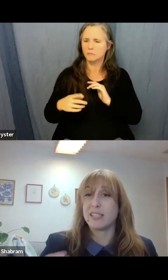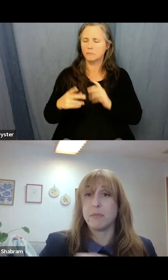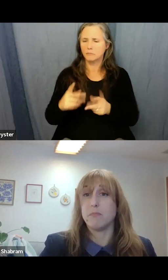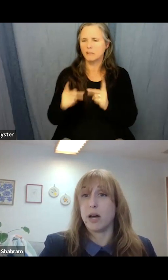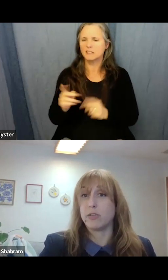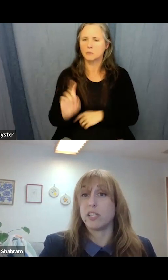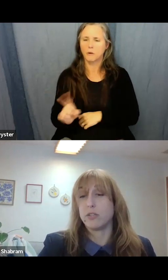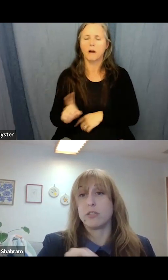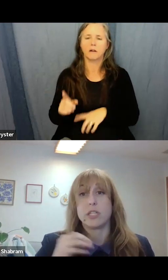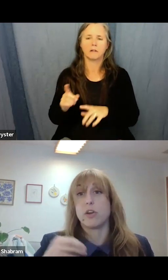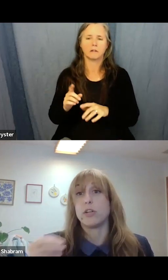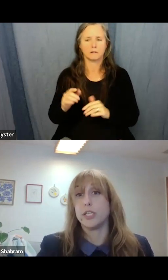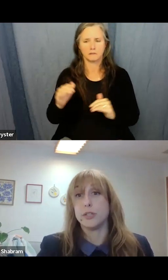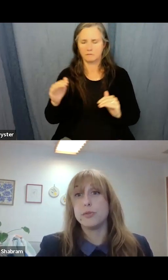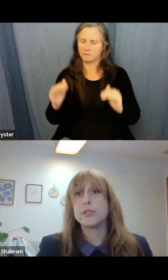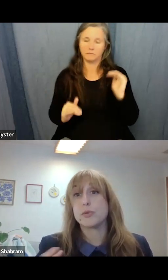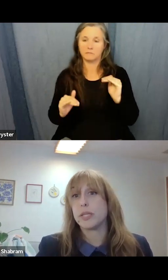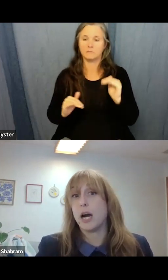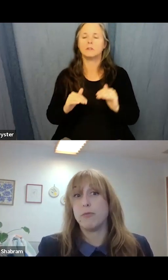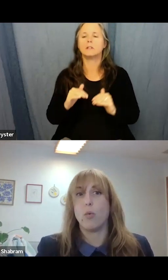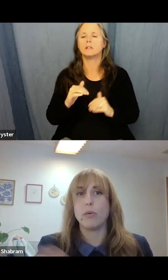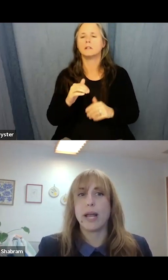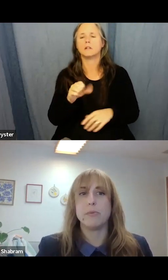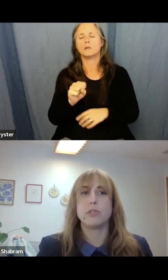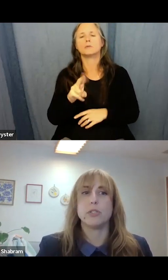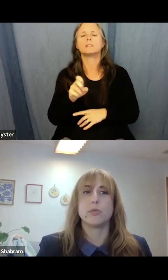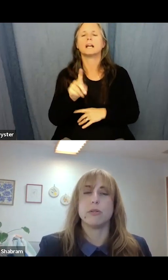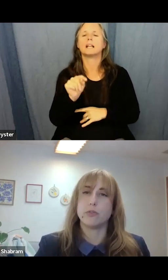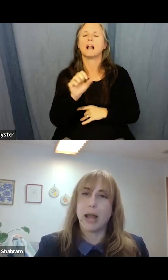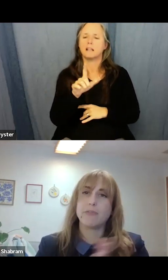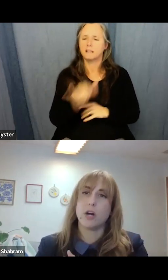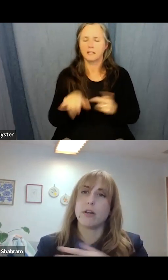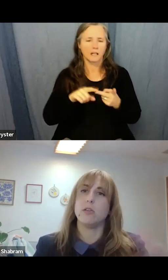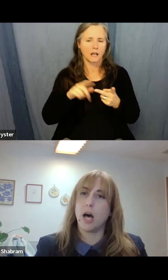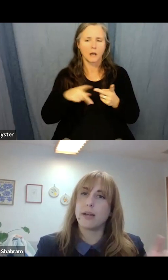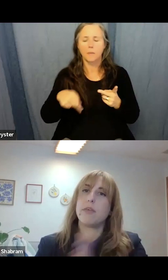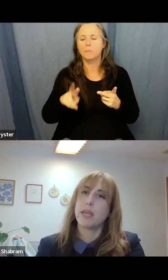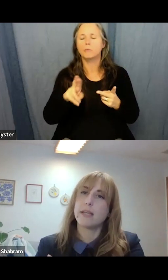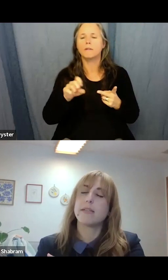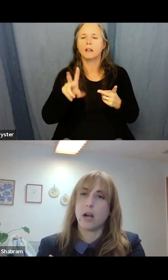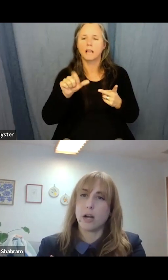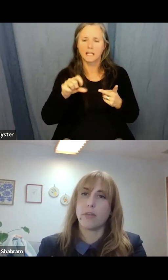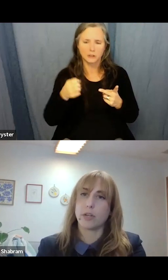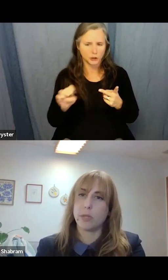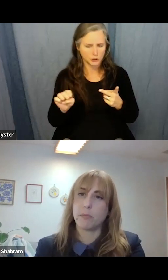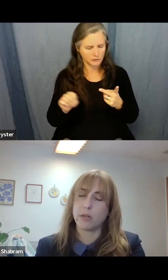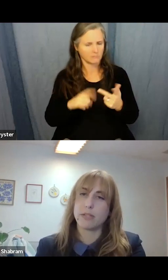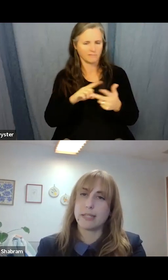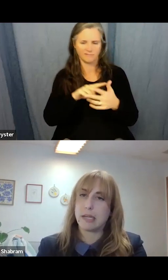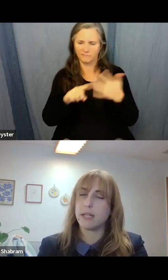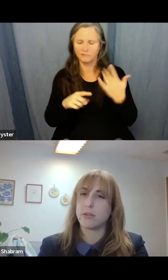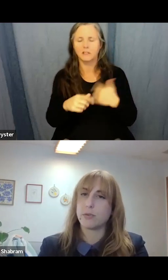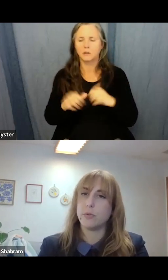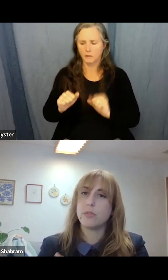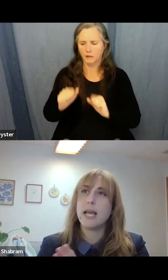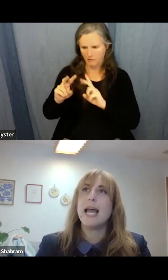at like some of the models that your district has already used is really helpful. We were able to sort of draft on a lot of the things that our other community partners had